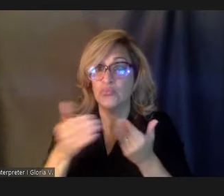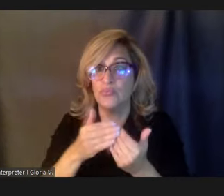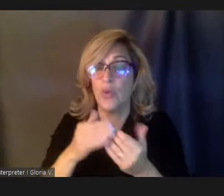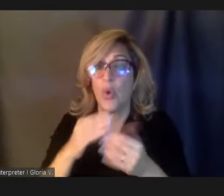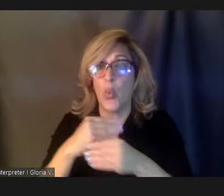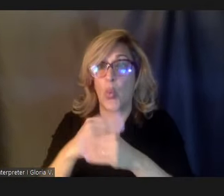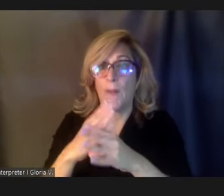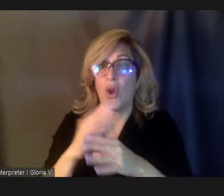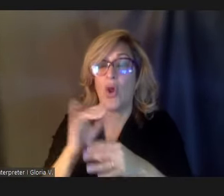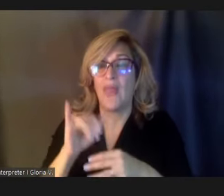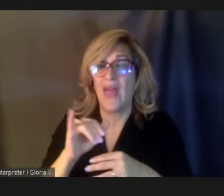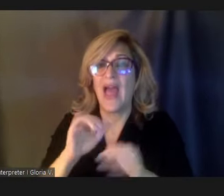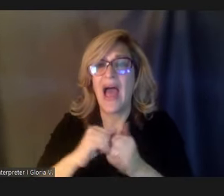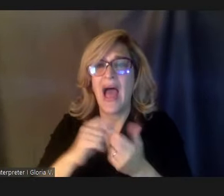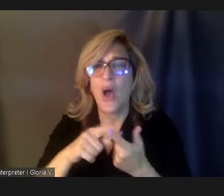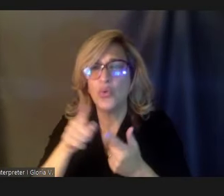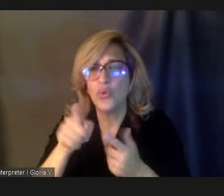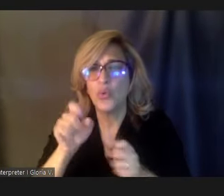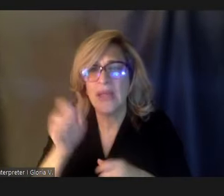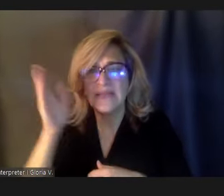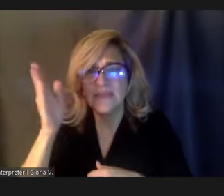visit